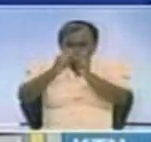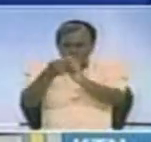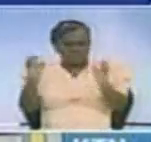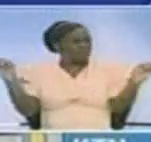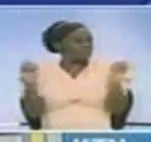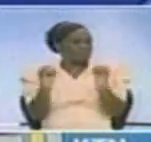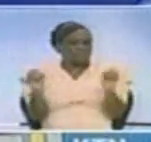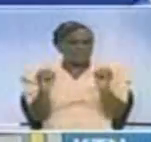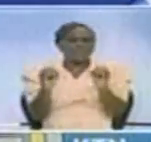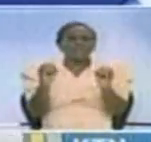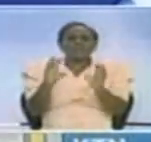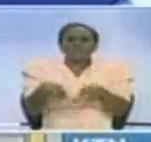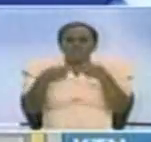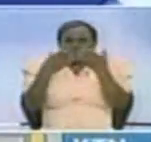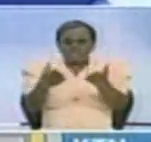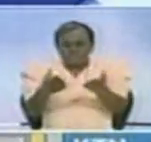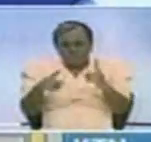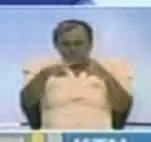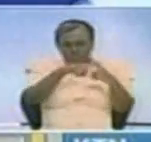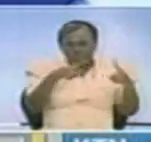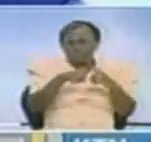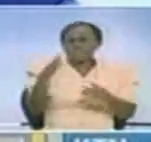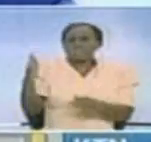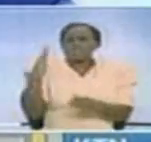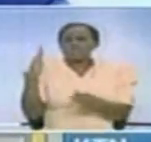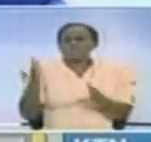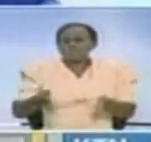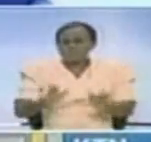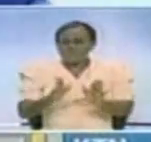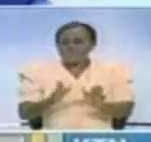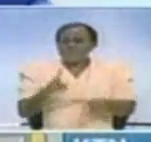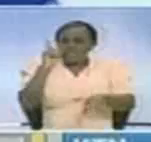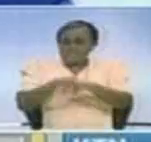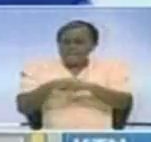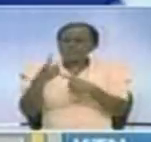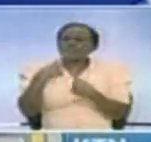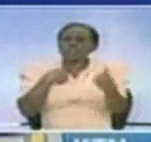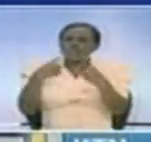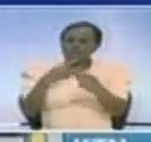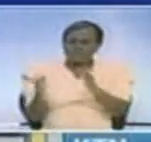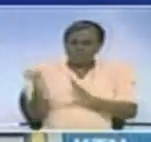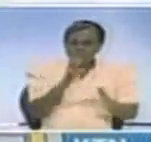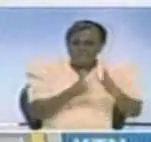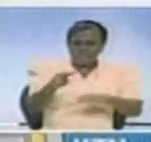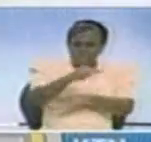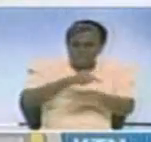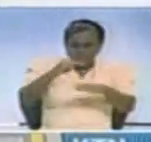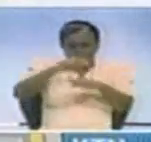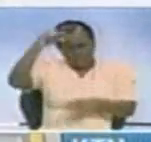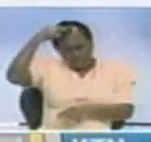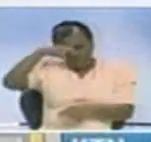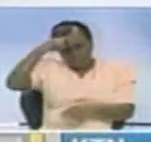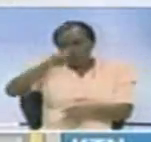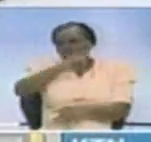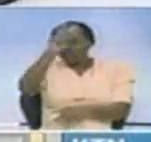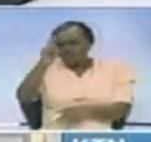acts to actually give us a modern security structure. When someone talks about reorganizing the National Intelligence Service, the real